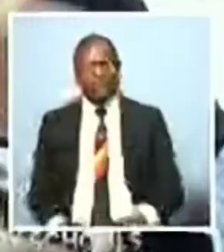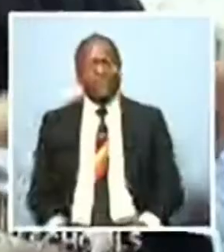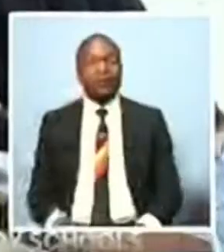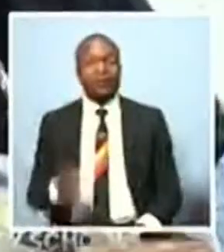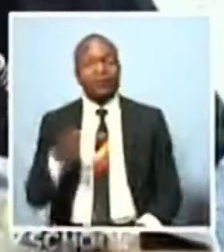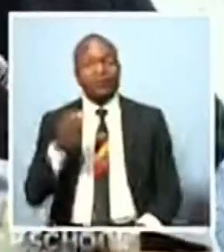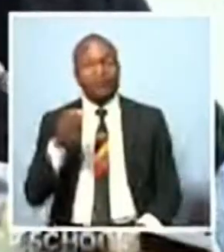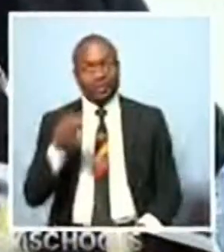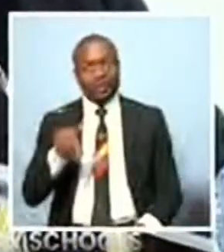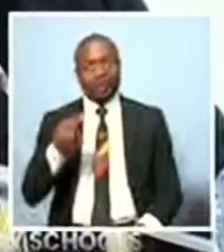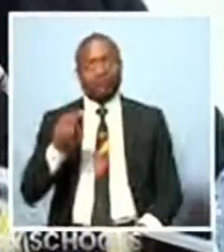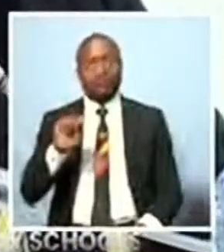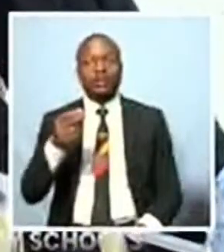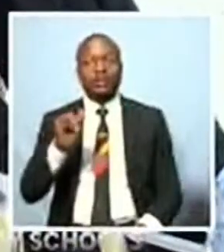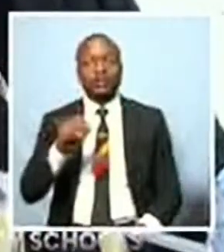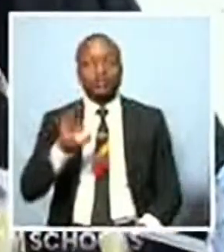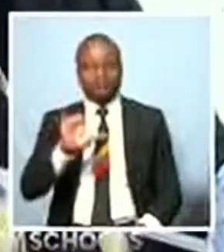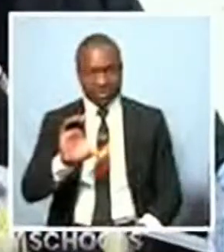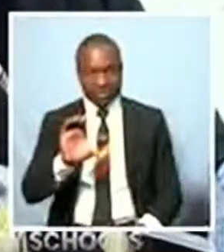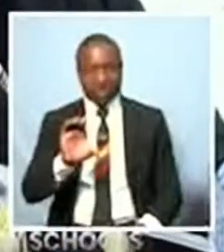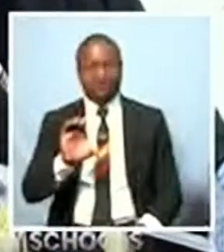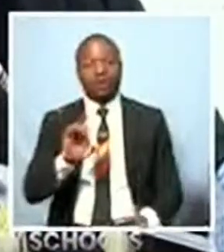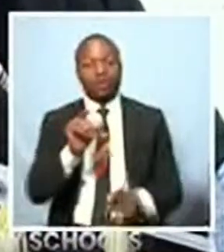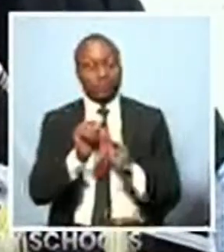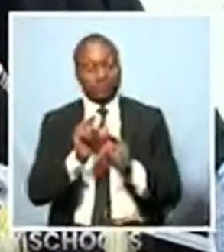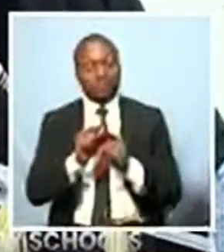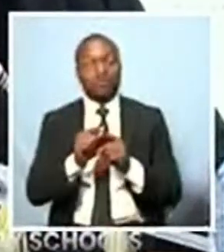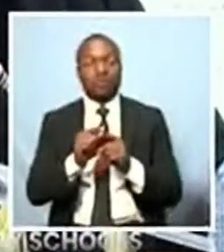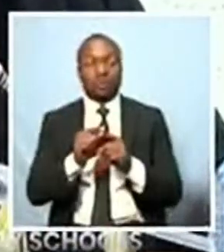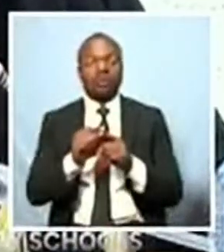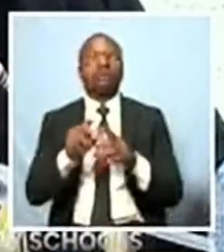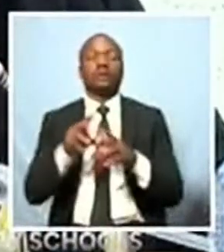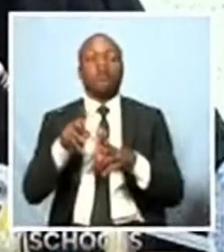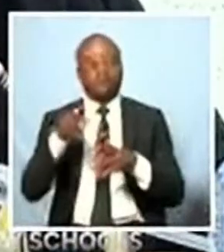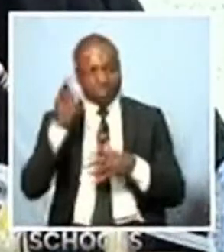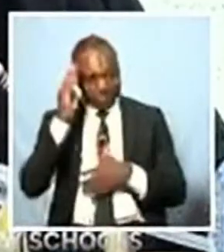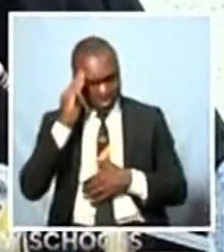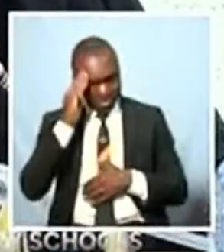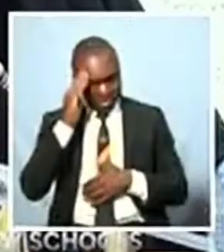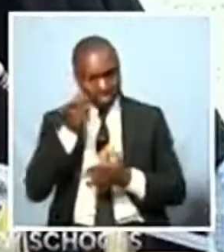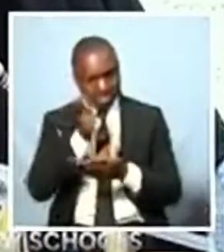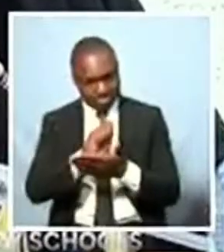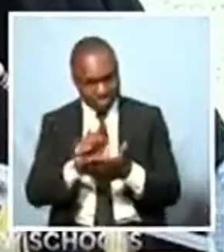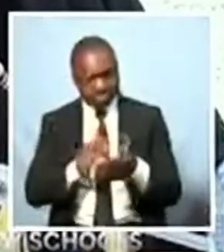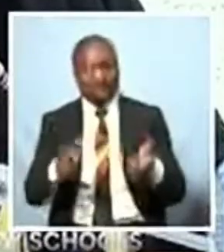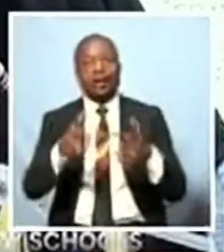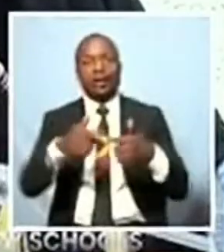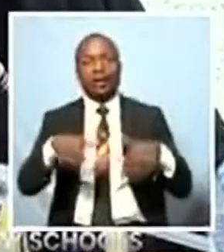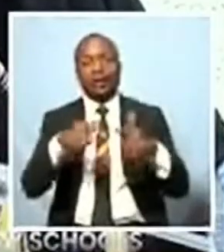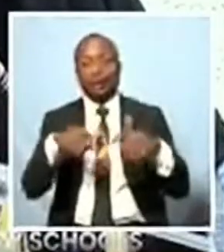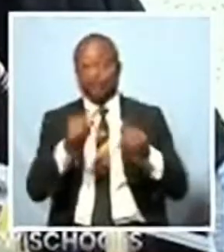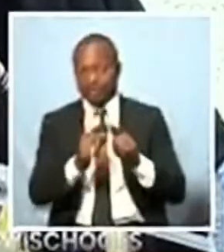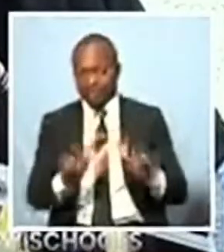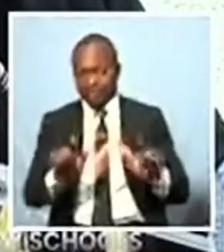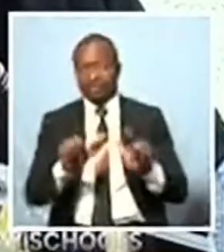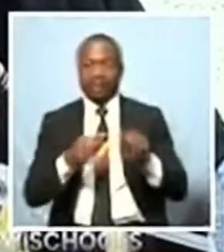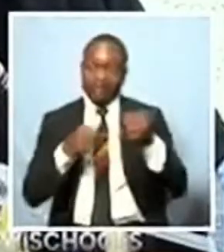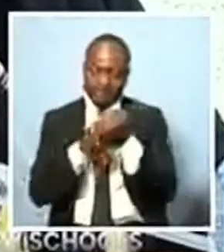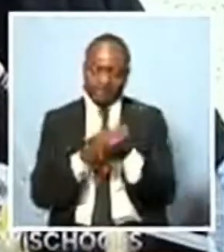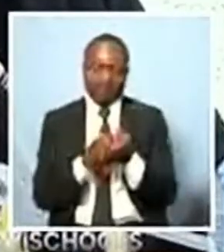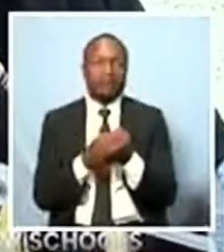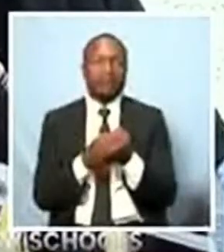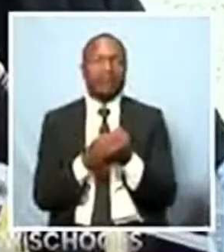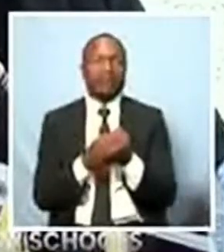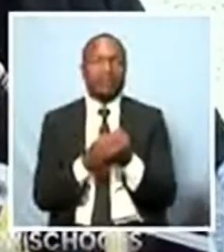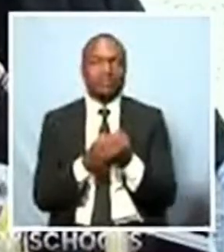phonics, word recognition, fluency, comprehension, and writing in local language. And they also supported transition